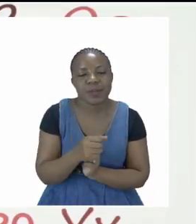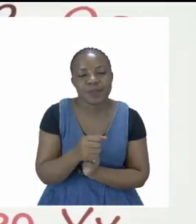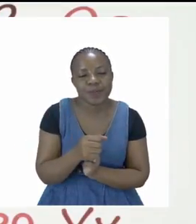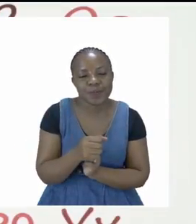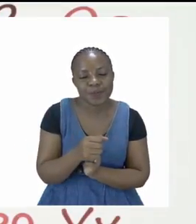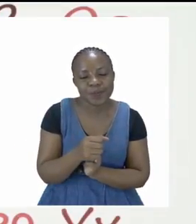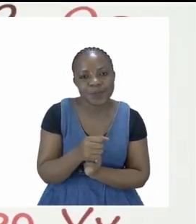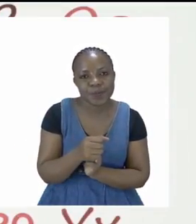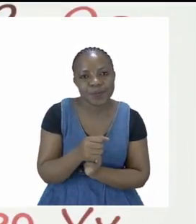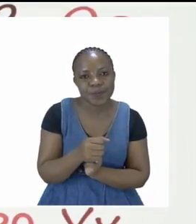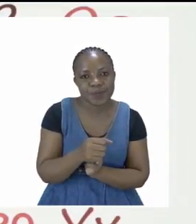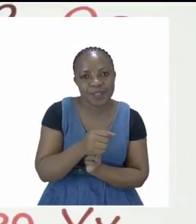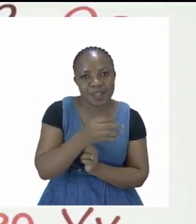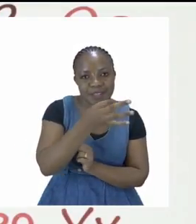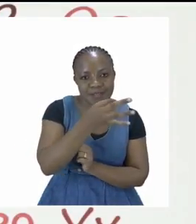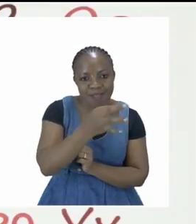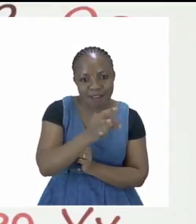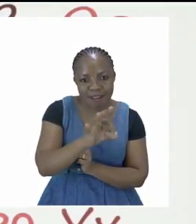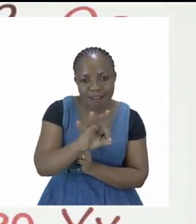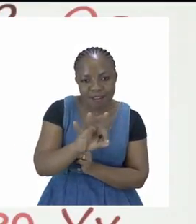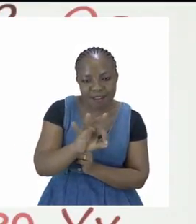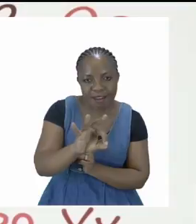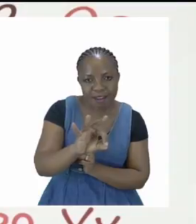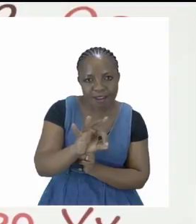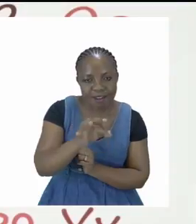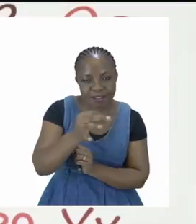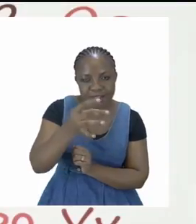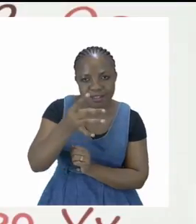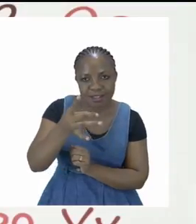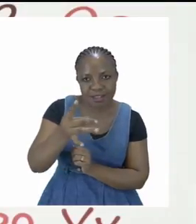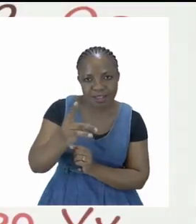3s. 9, 10,